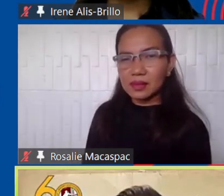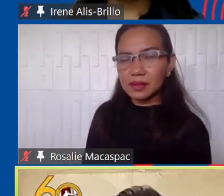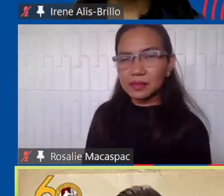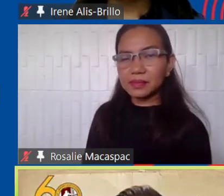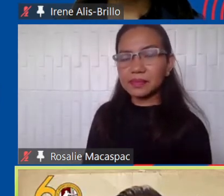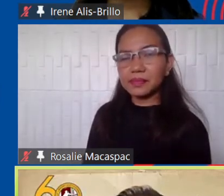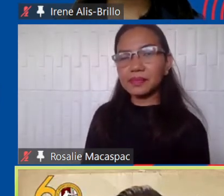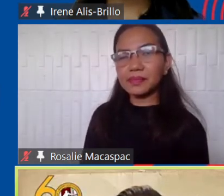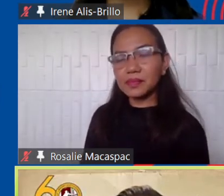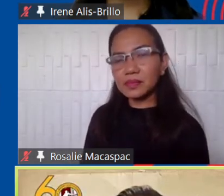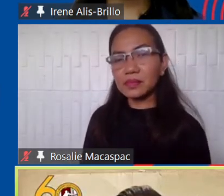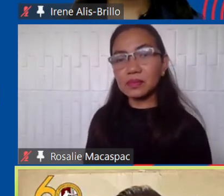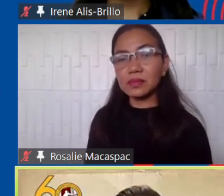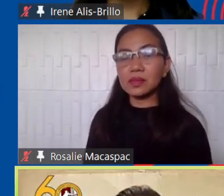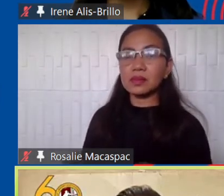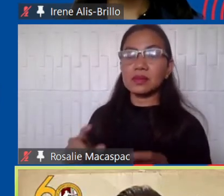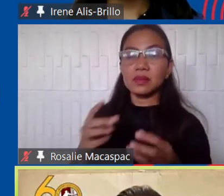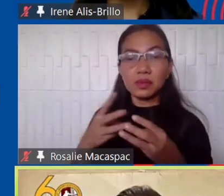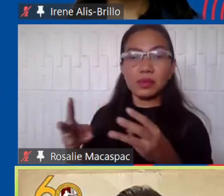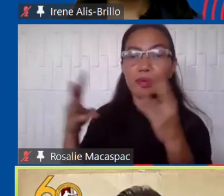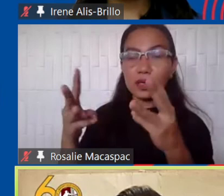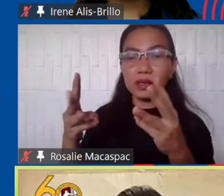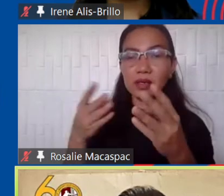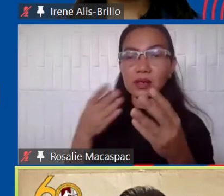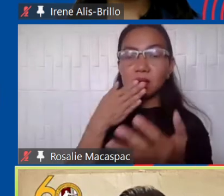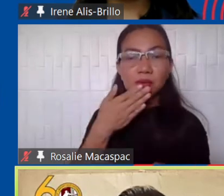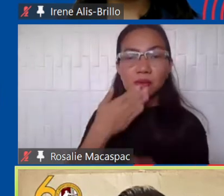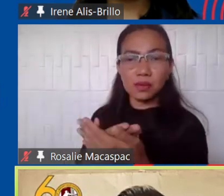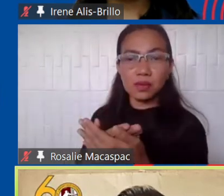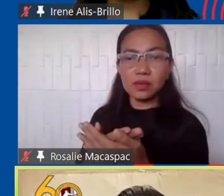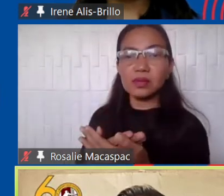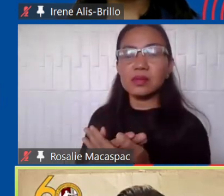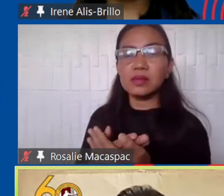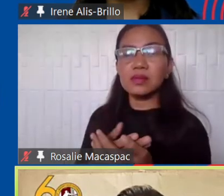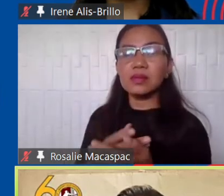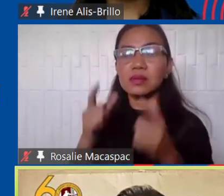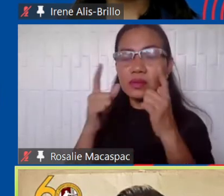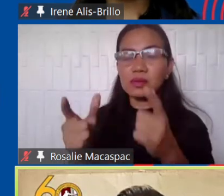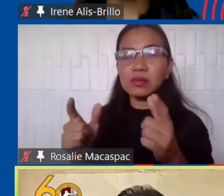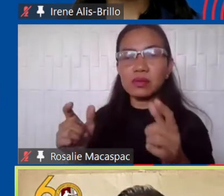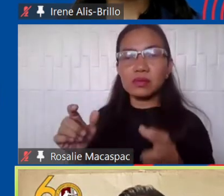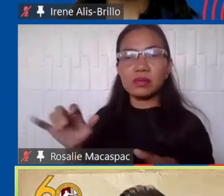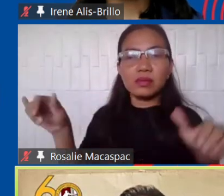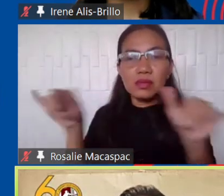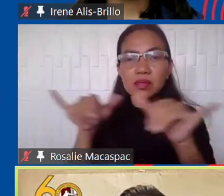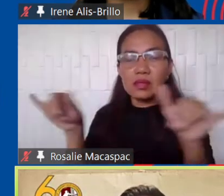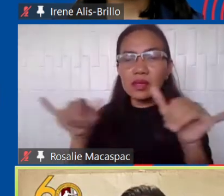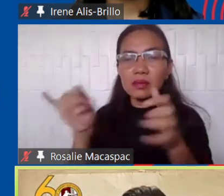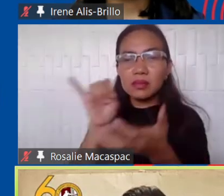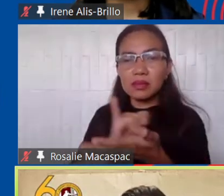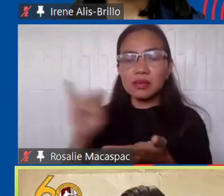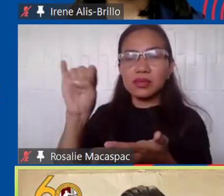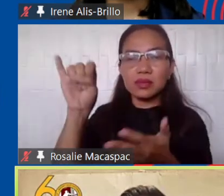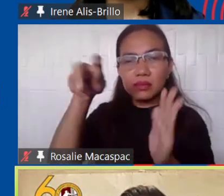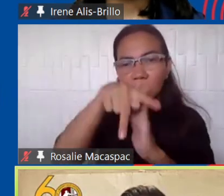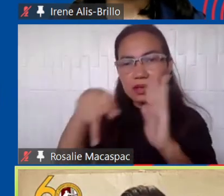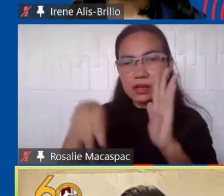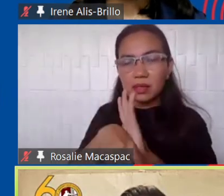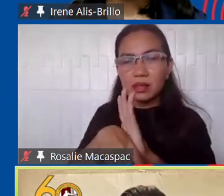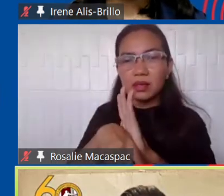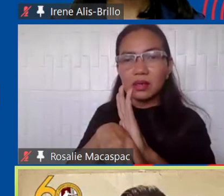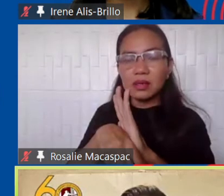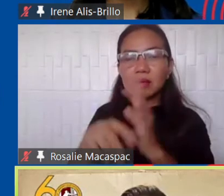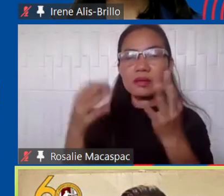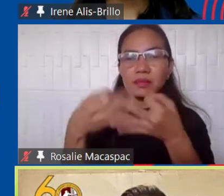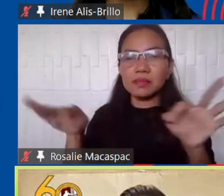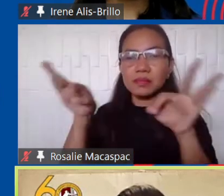Usually, the approach would be to look at other similar institutions, what policies they have. But it's important that